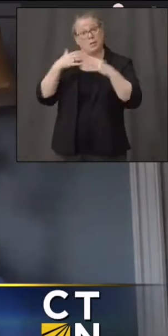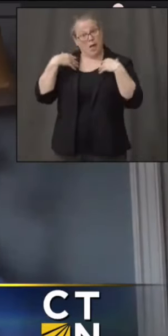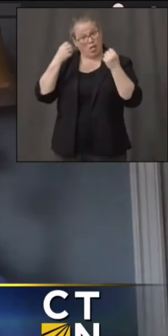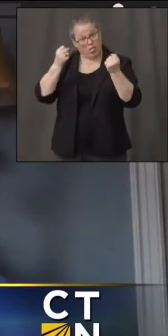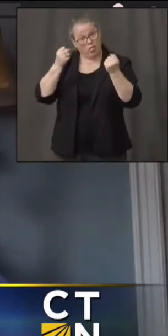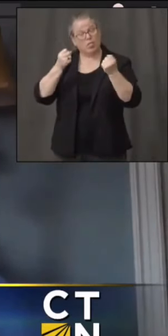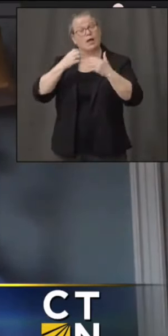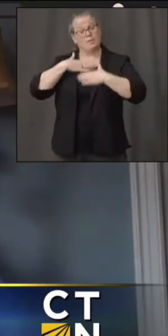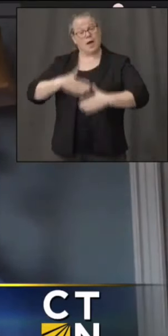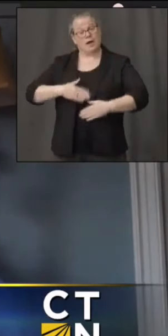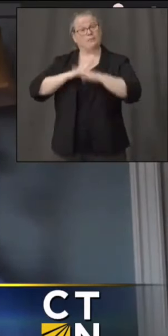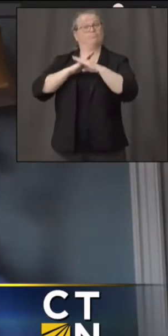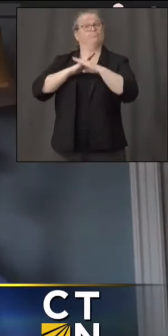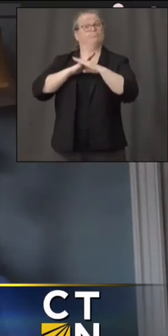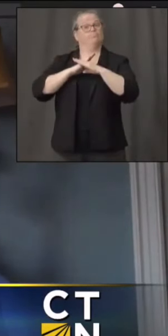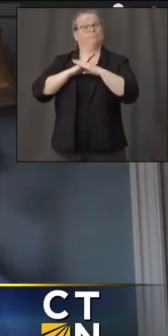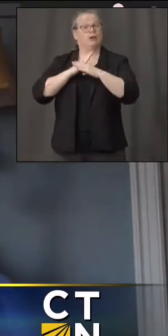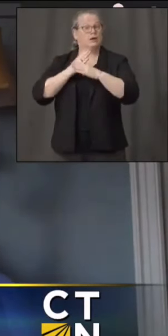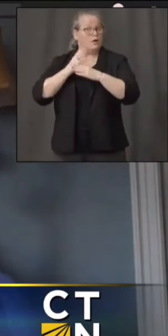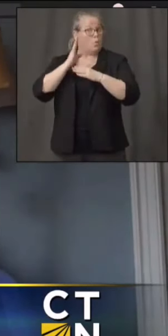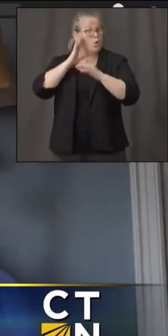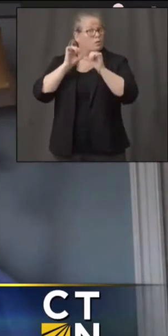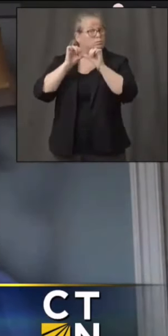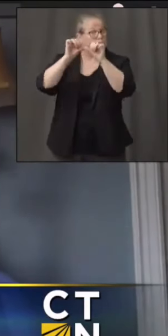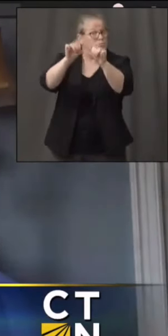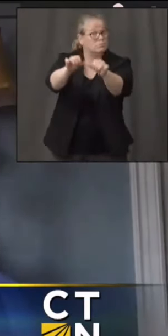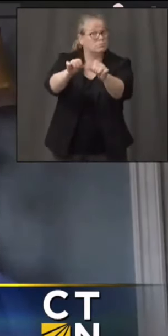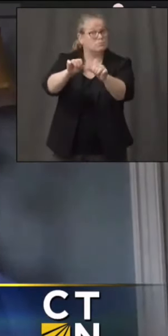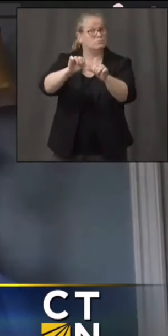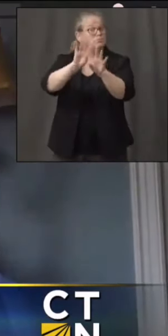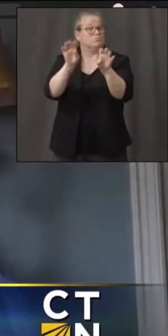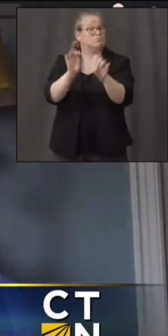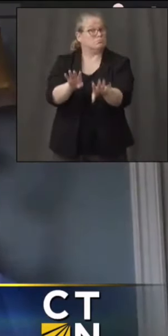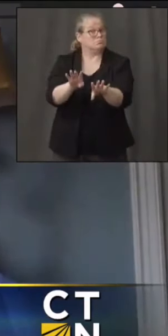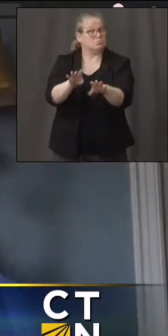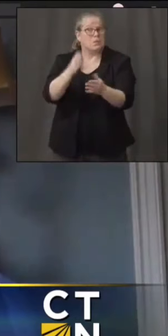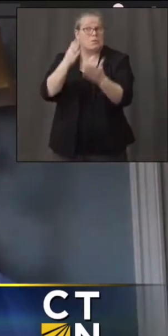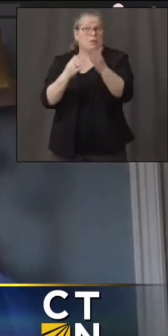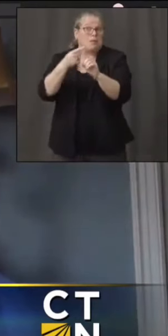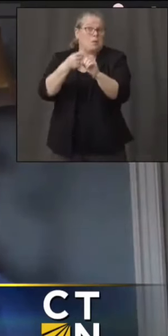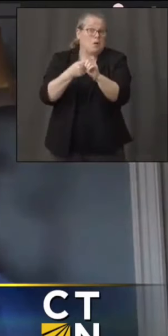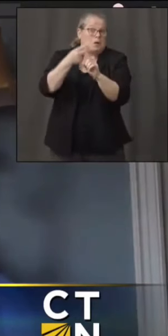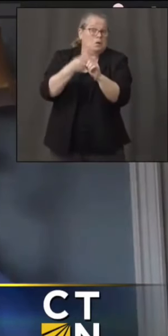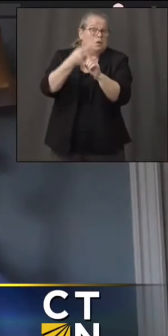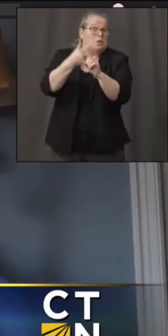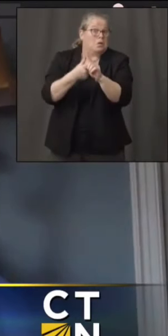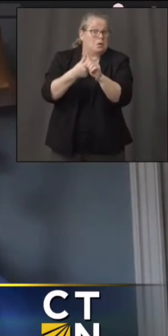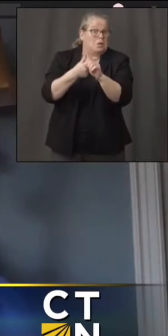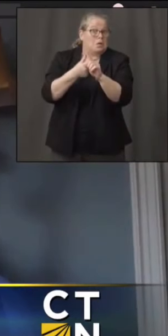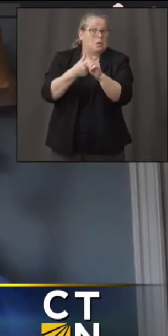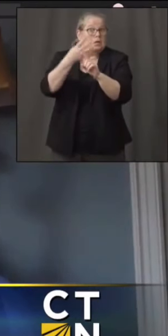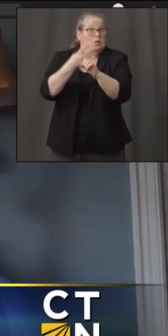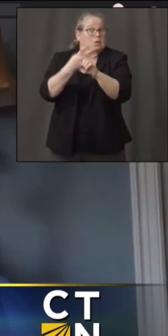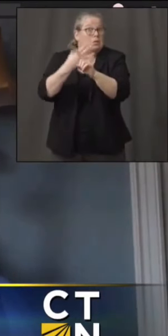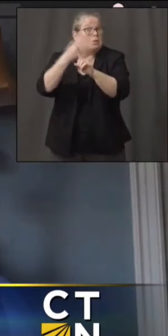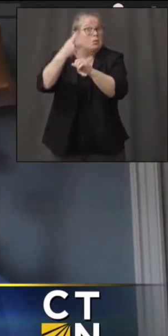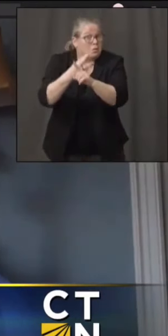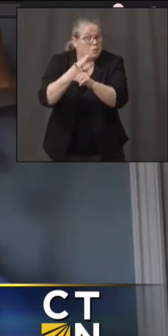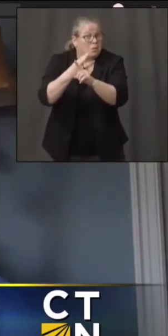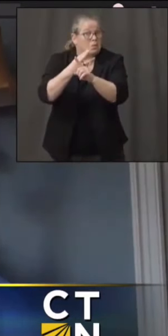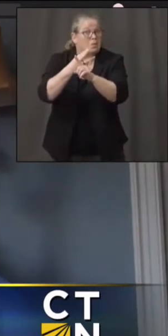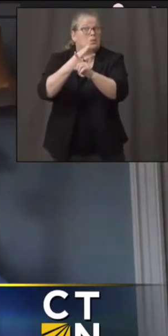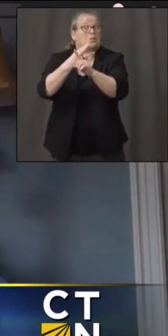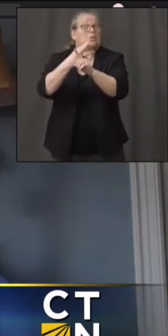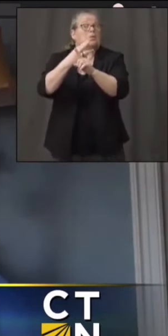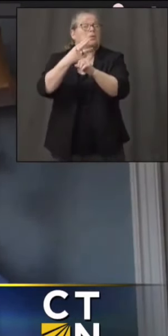this infection will have immunity for months, maybe a bit longer, but we will not